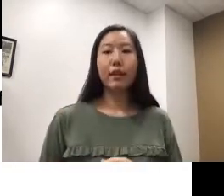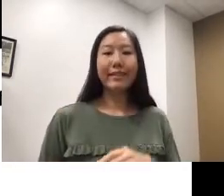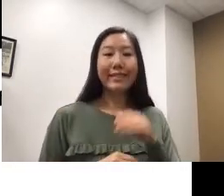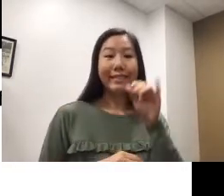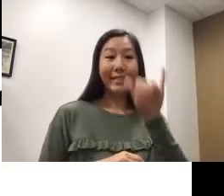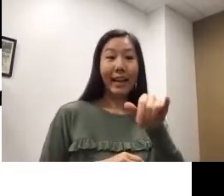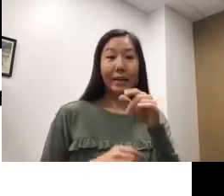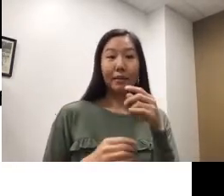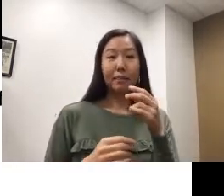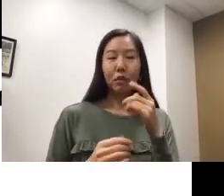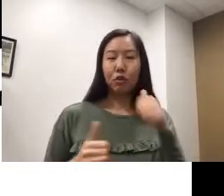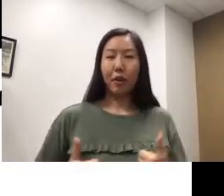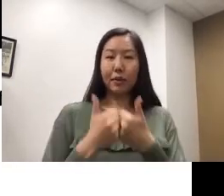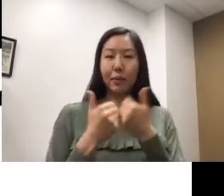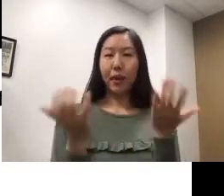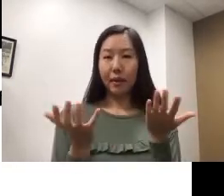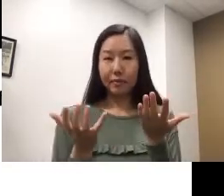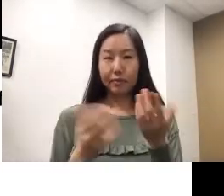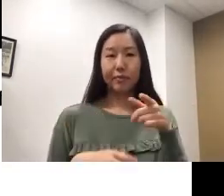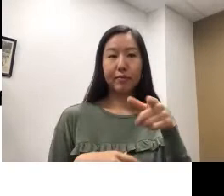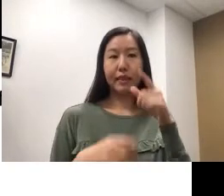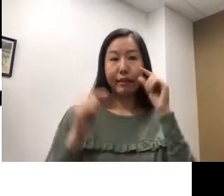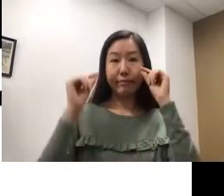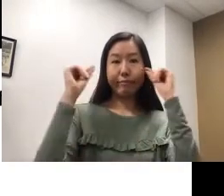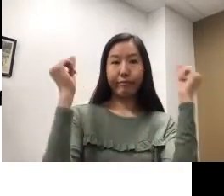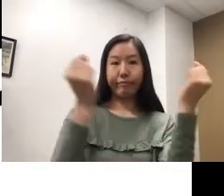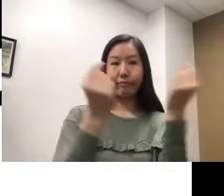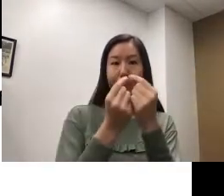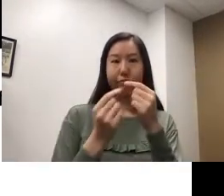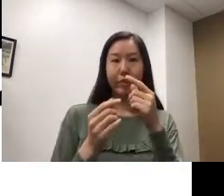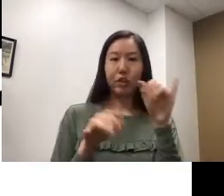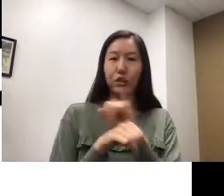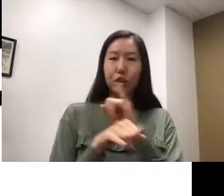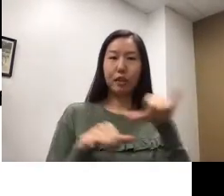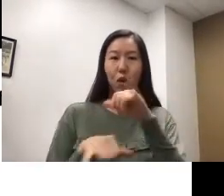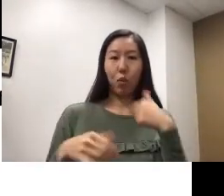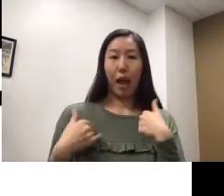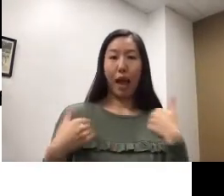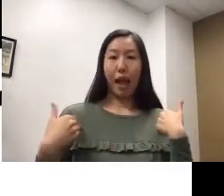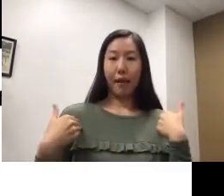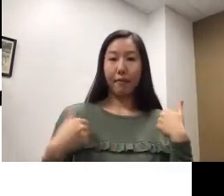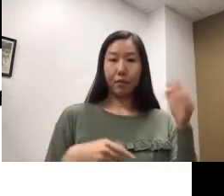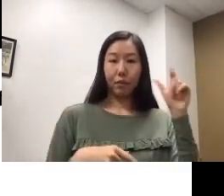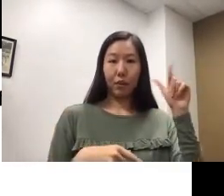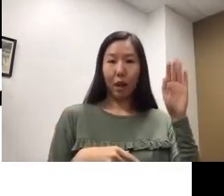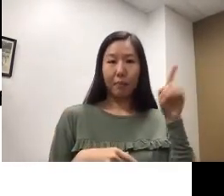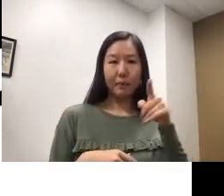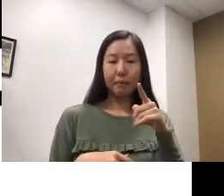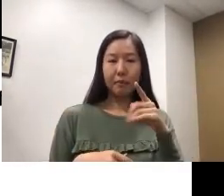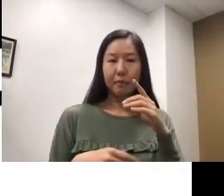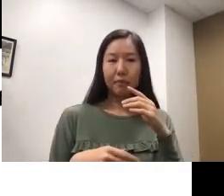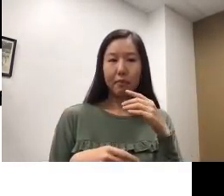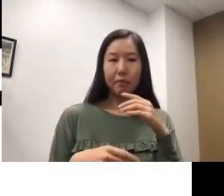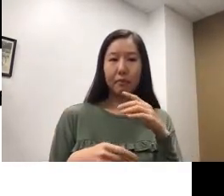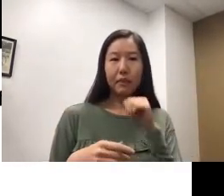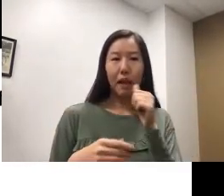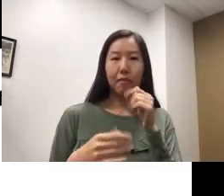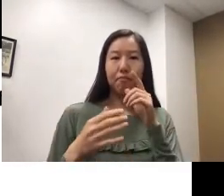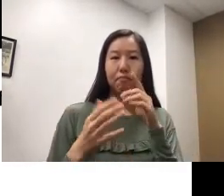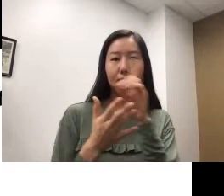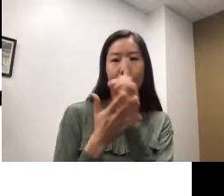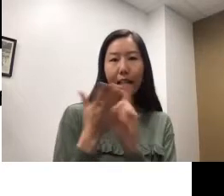within the signer's movements. And so a big challenge we had with the headgear, it's industry